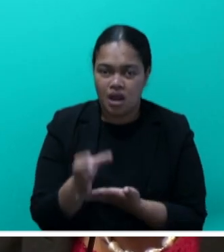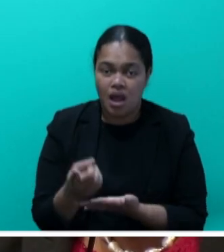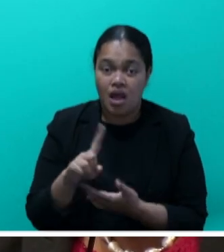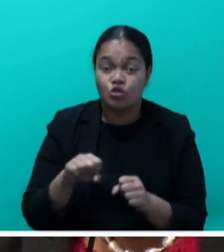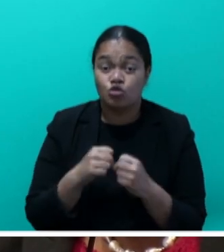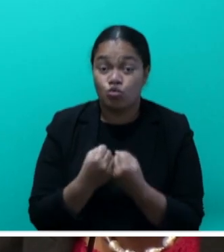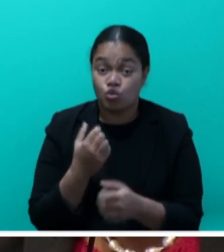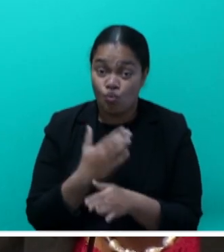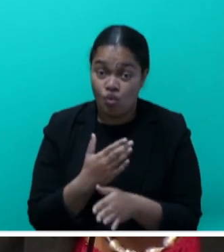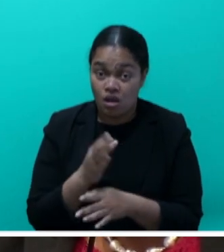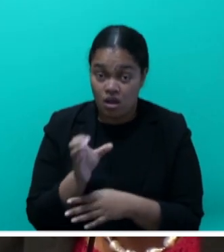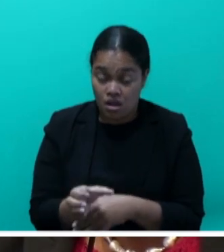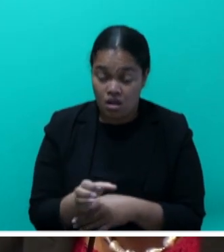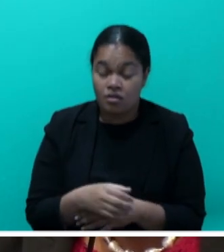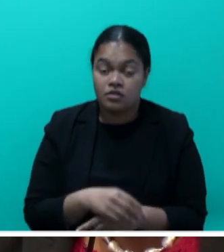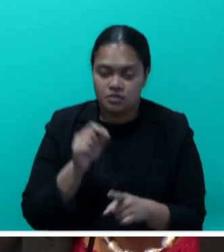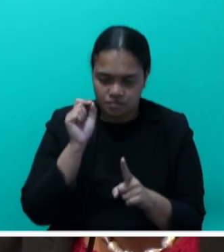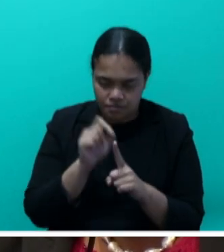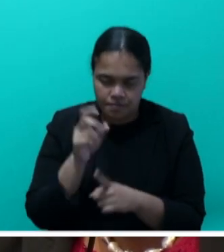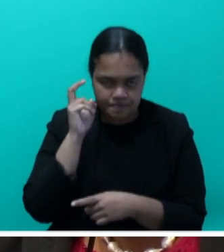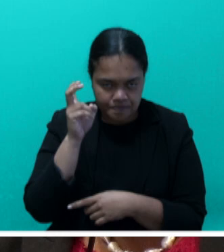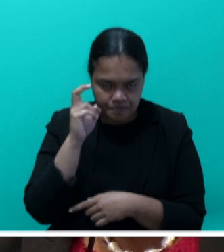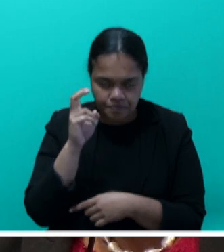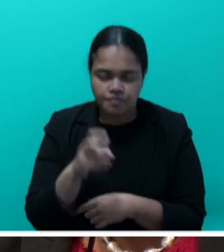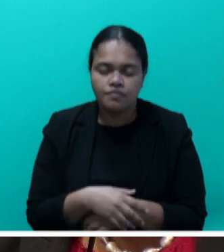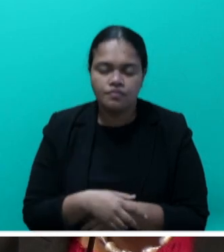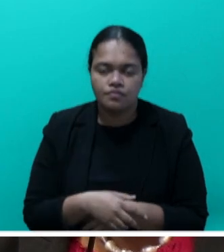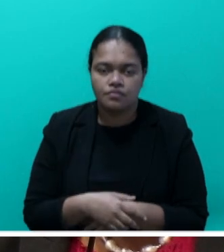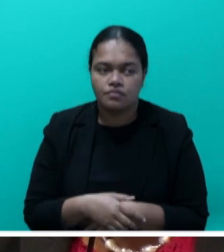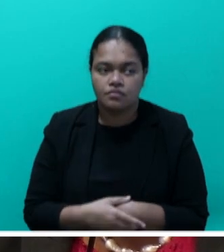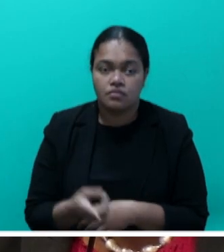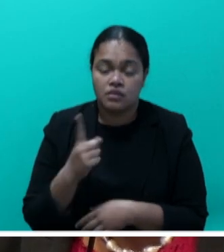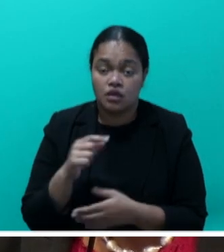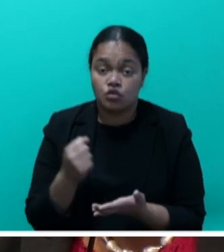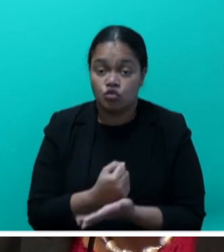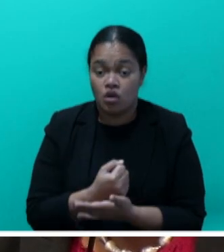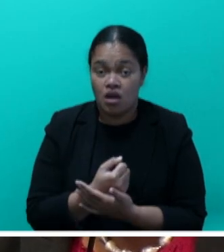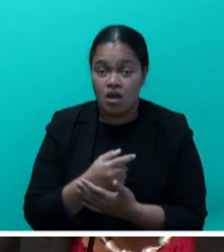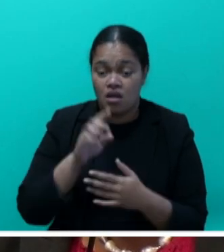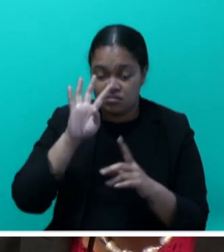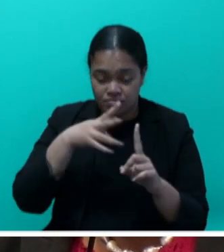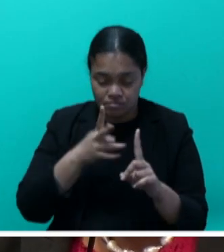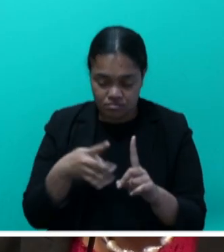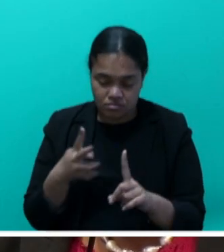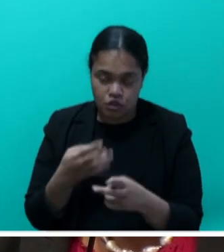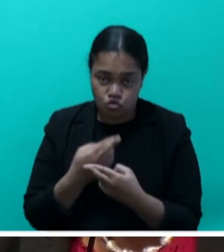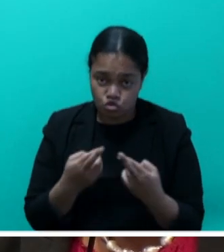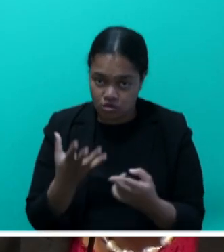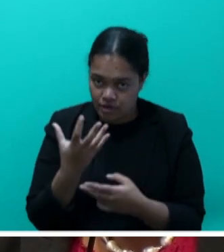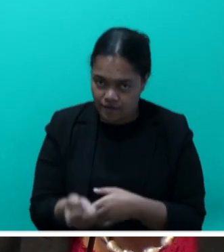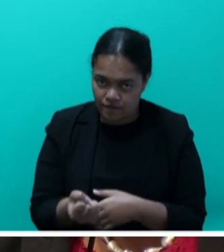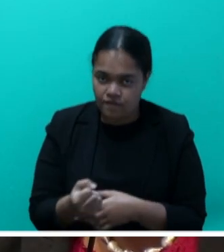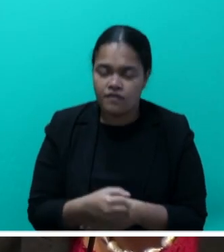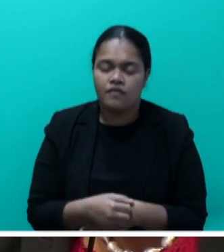AOD specific therapy training at each facility. Ensure screening resources are available at all hospitals, divisional